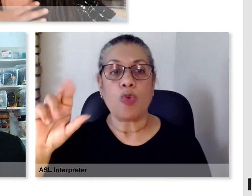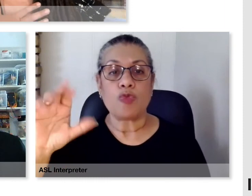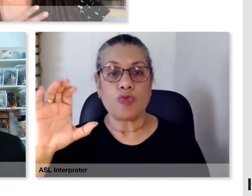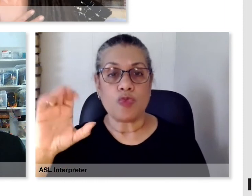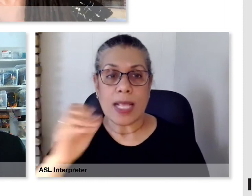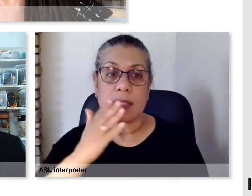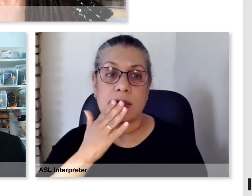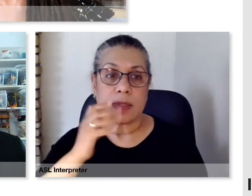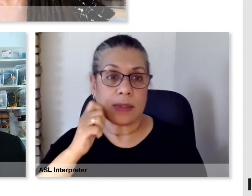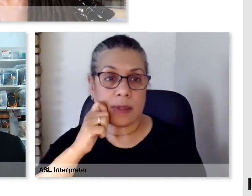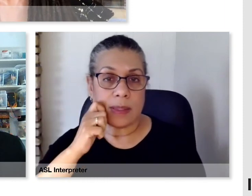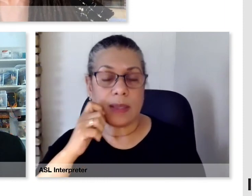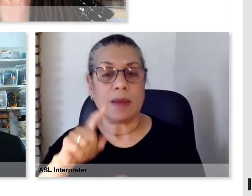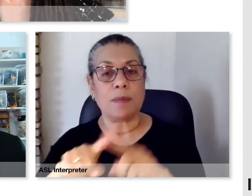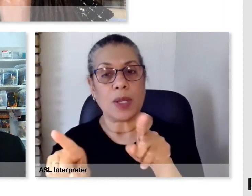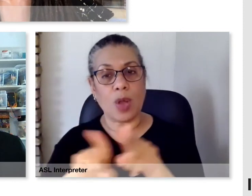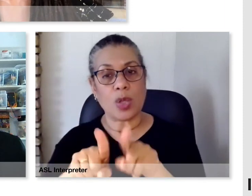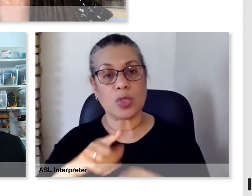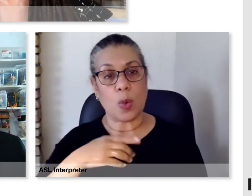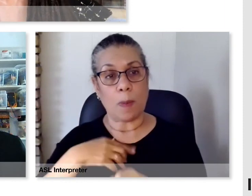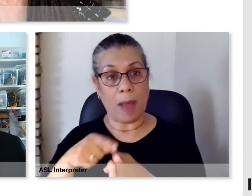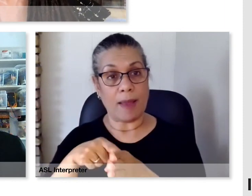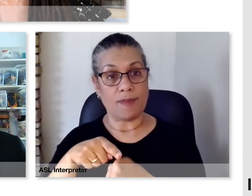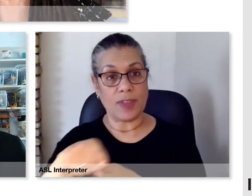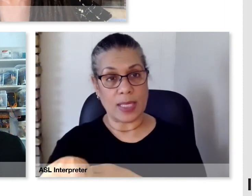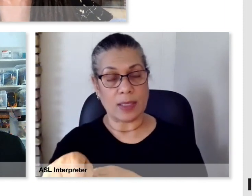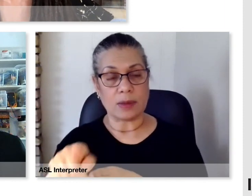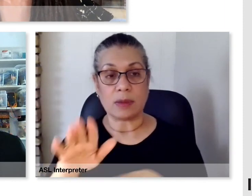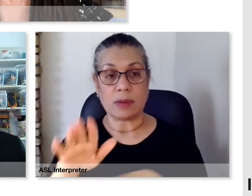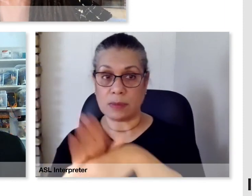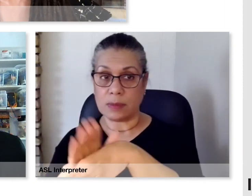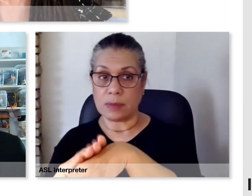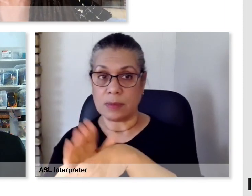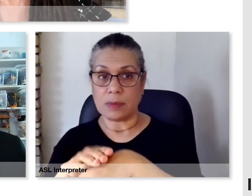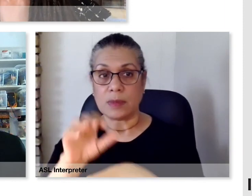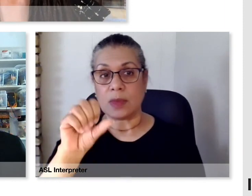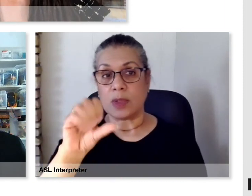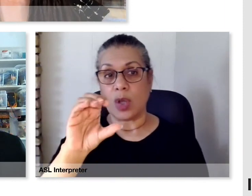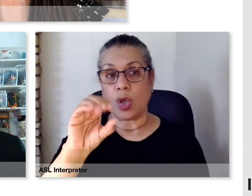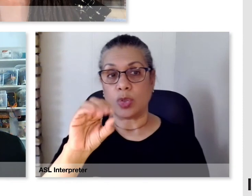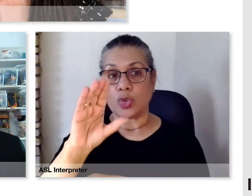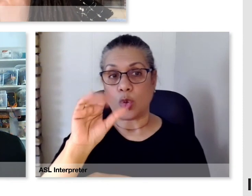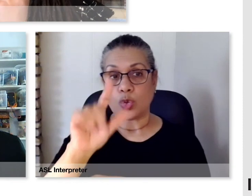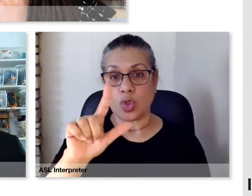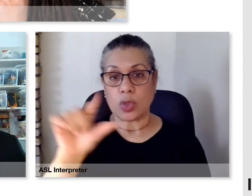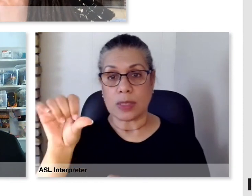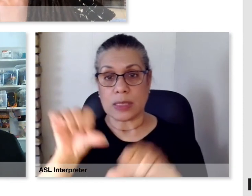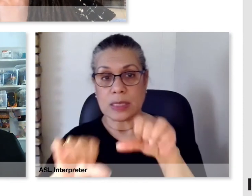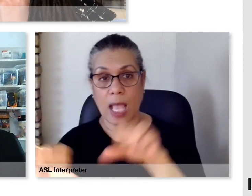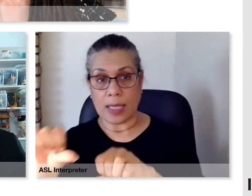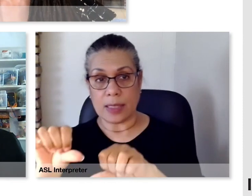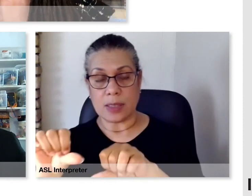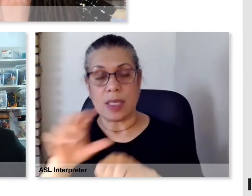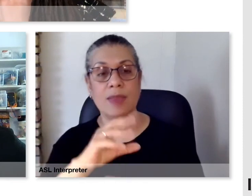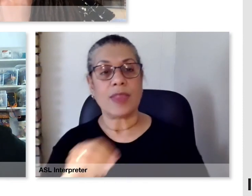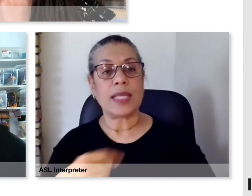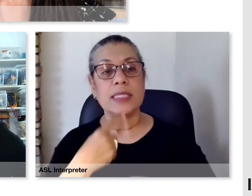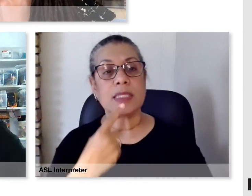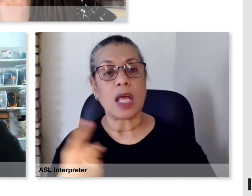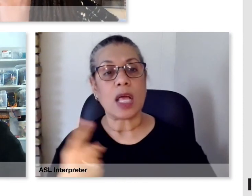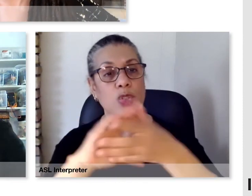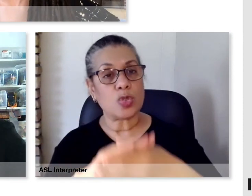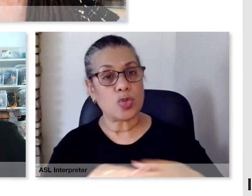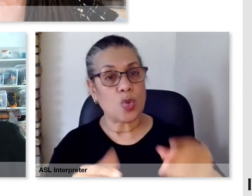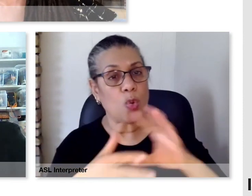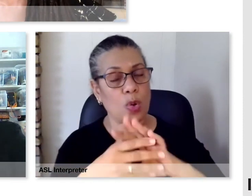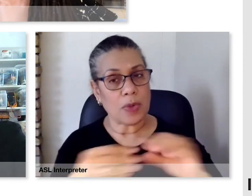call my own fields into complicity, the social sciences and the humanities, and that storytelling can be just as